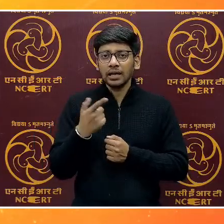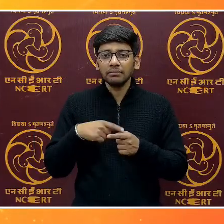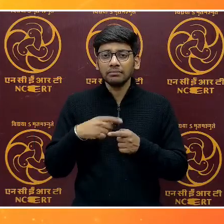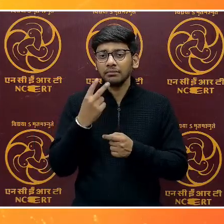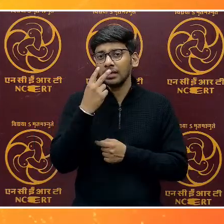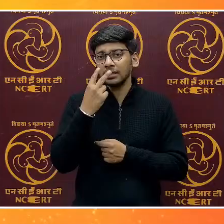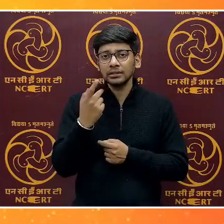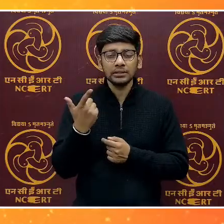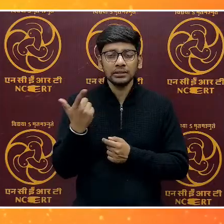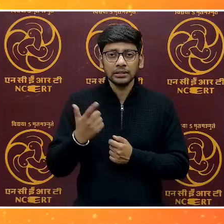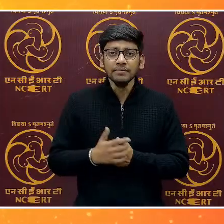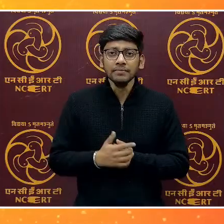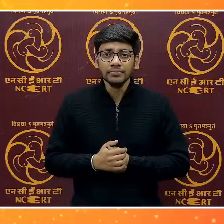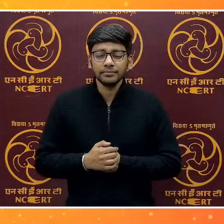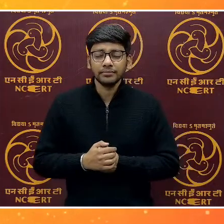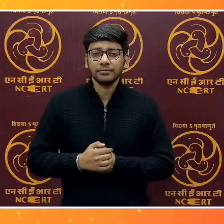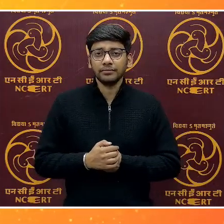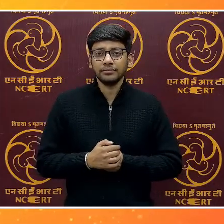the screen.